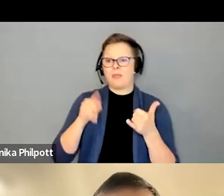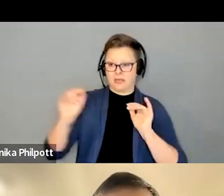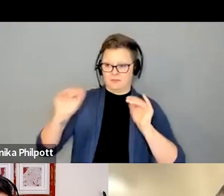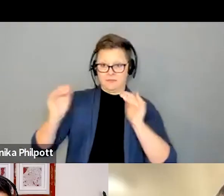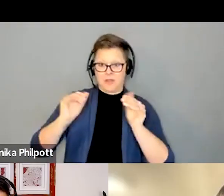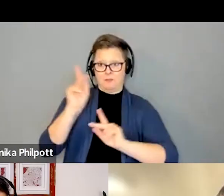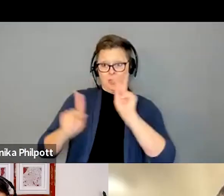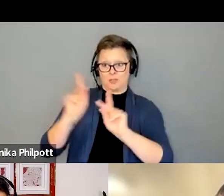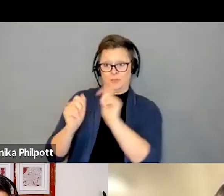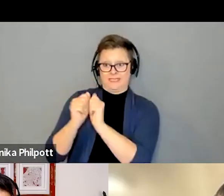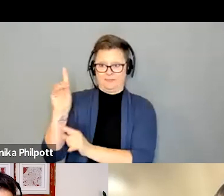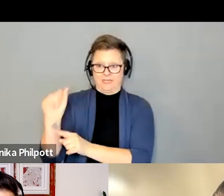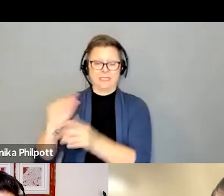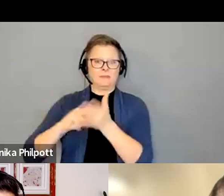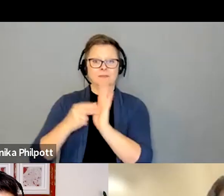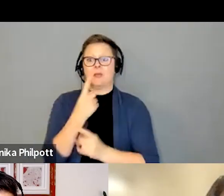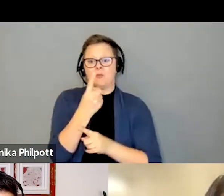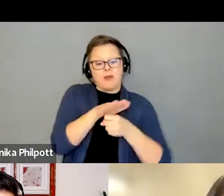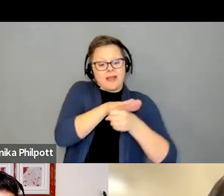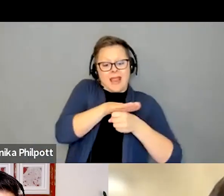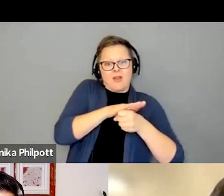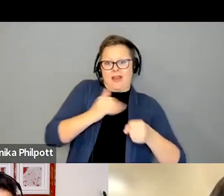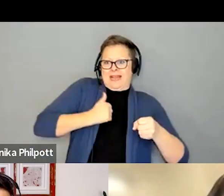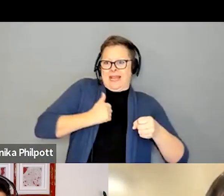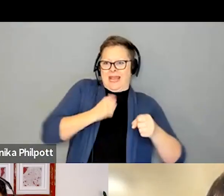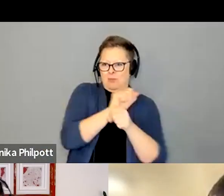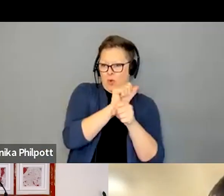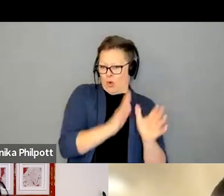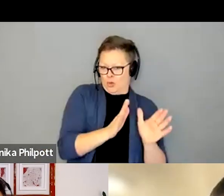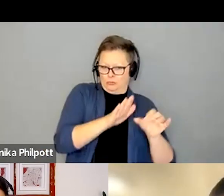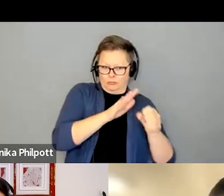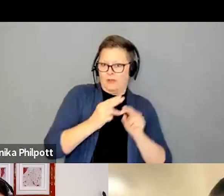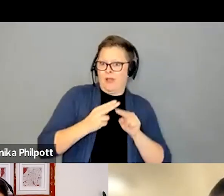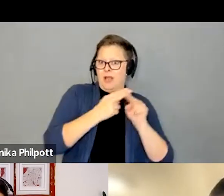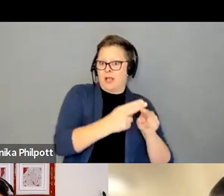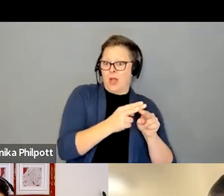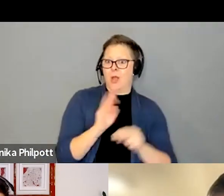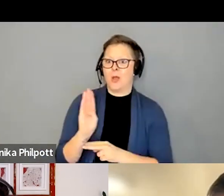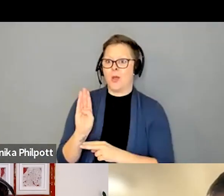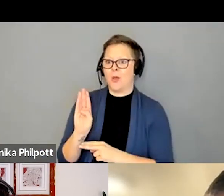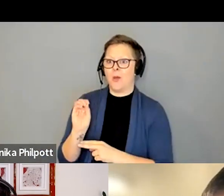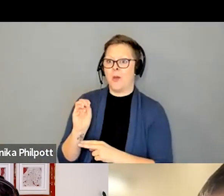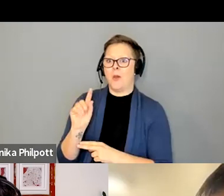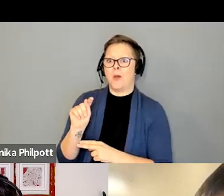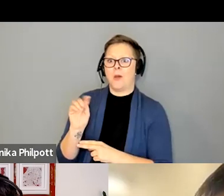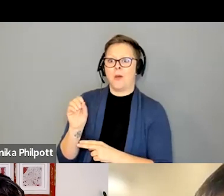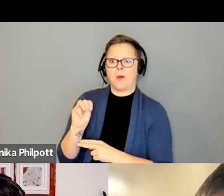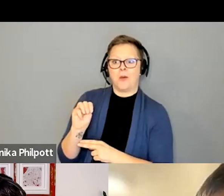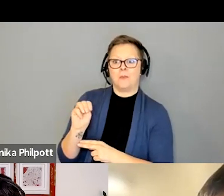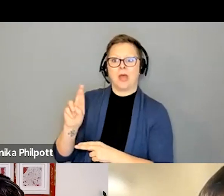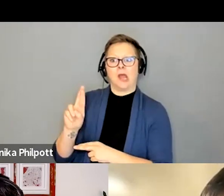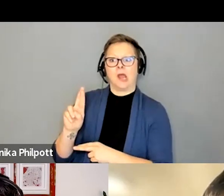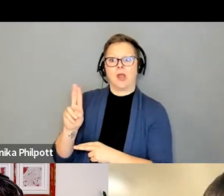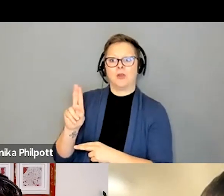one area of the Canadian workforce, everyone, that we call bottom rungers, who